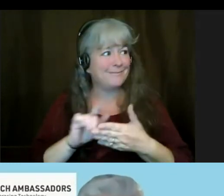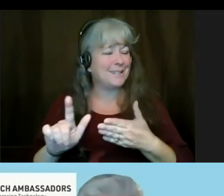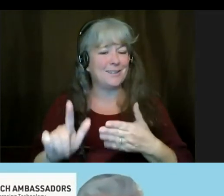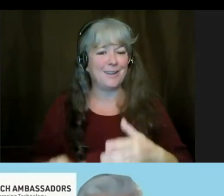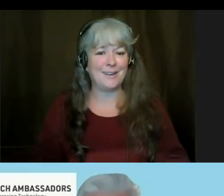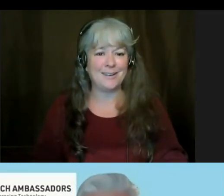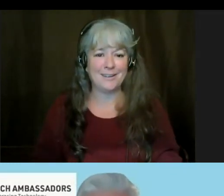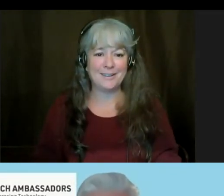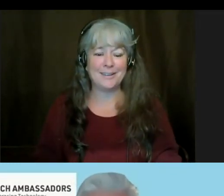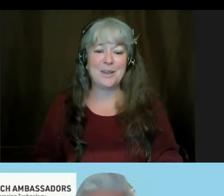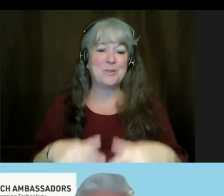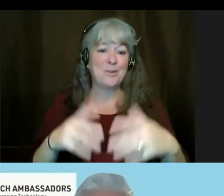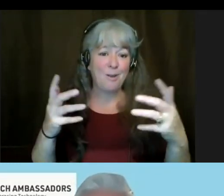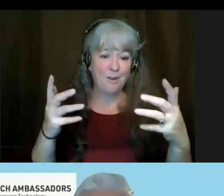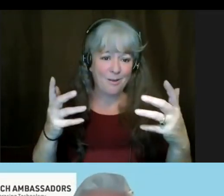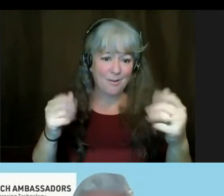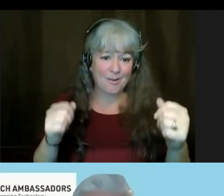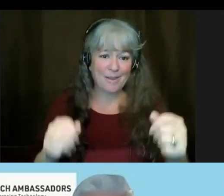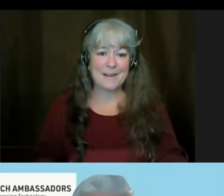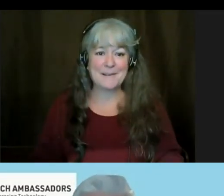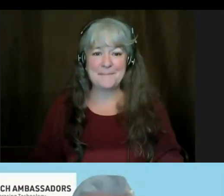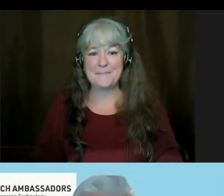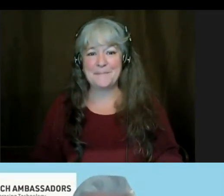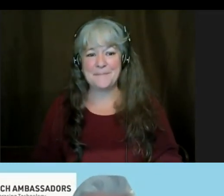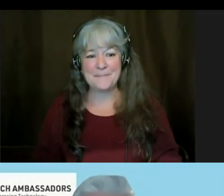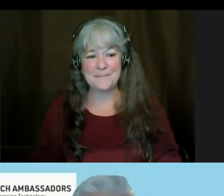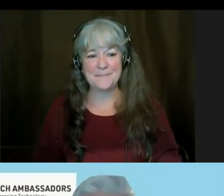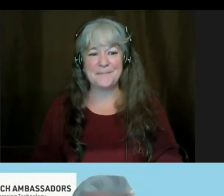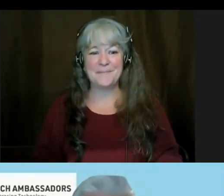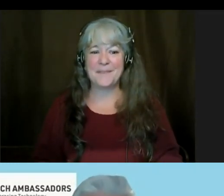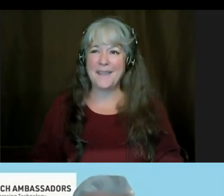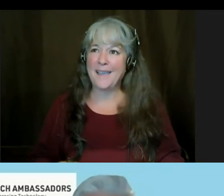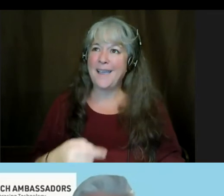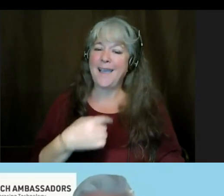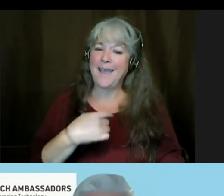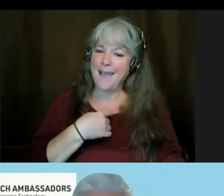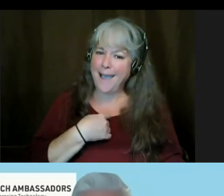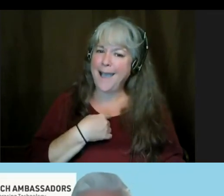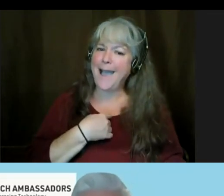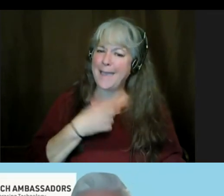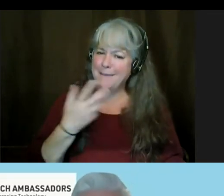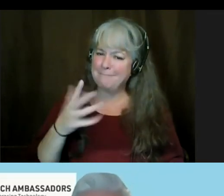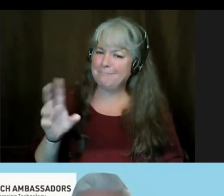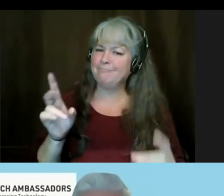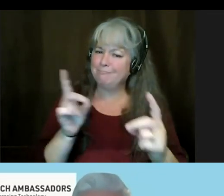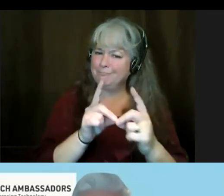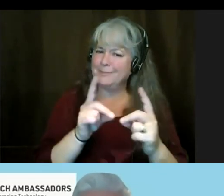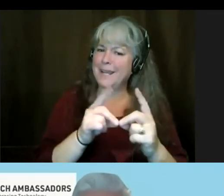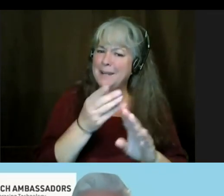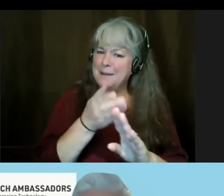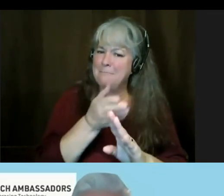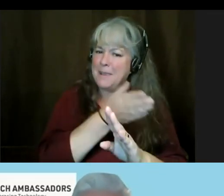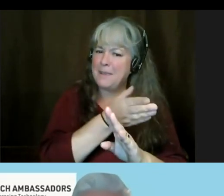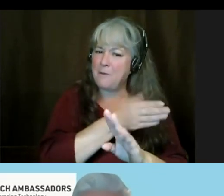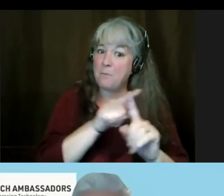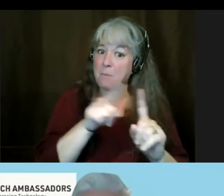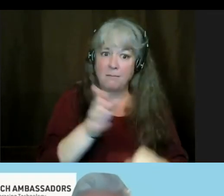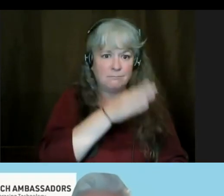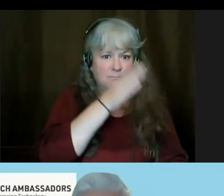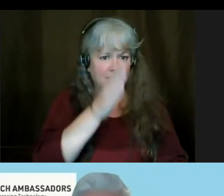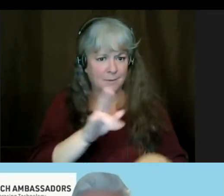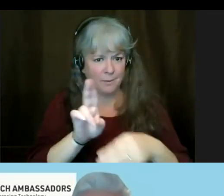So I had dated before, but never